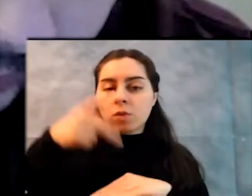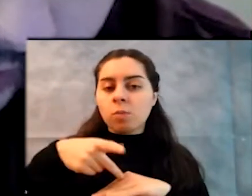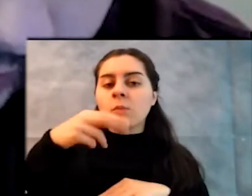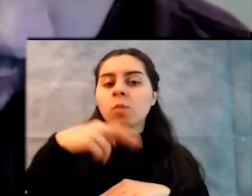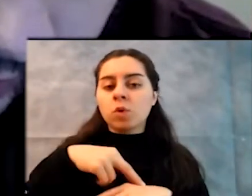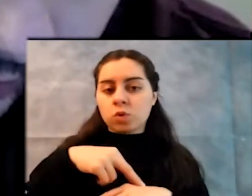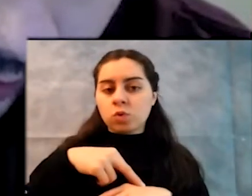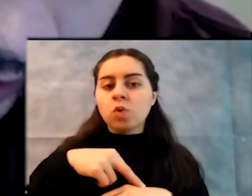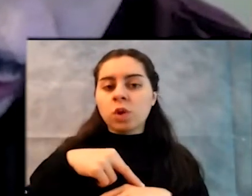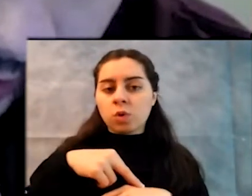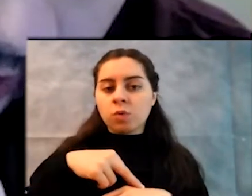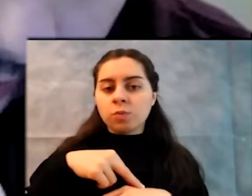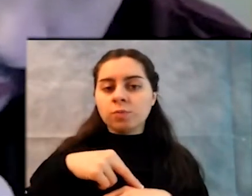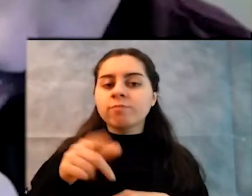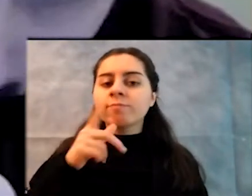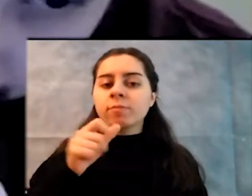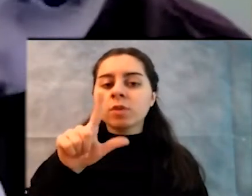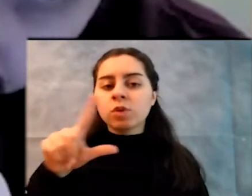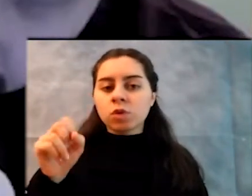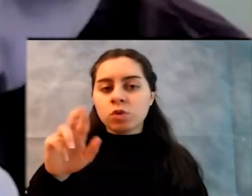and it's by Llorel A.